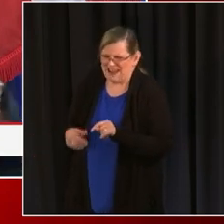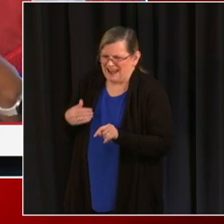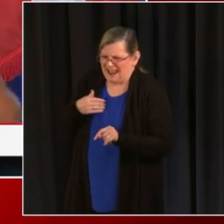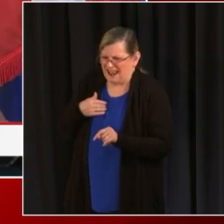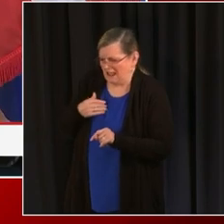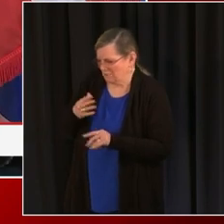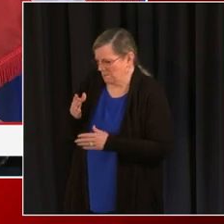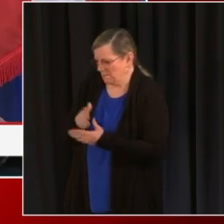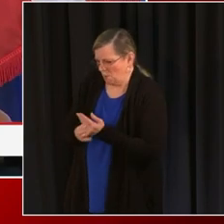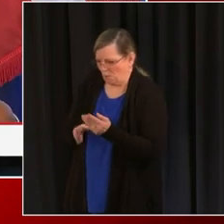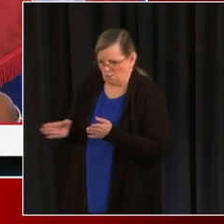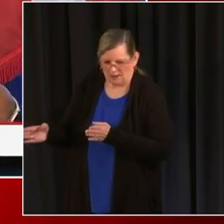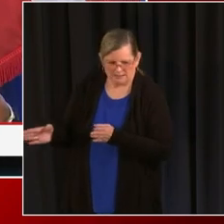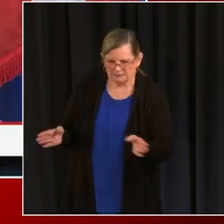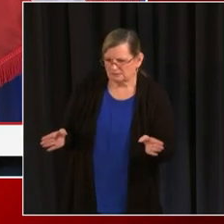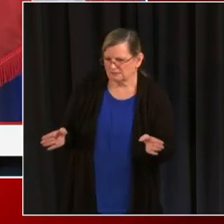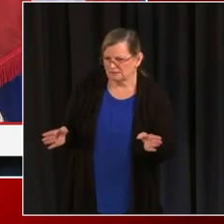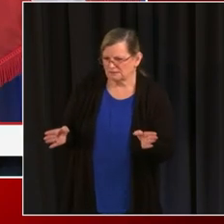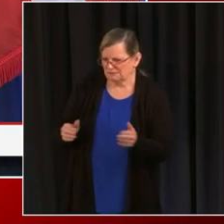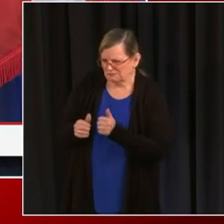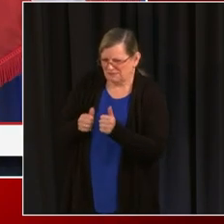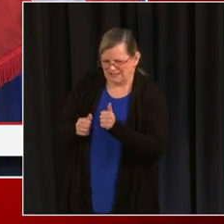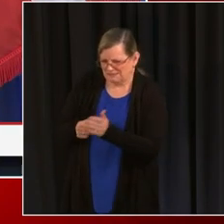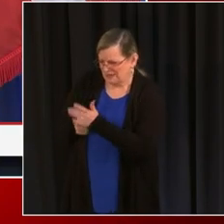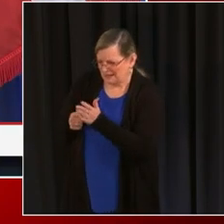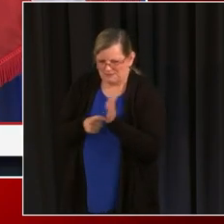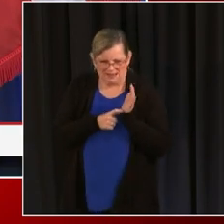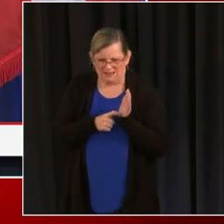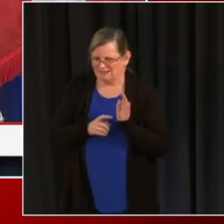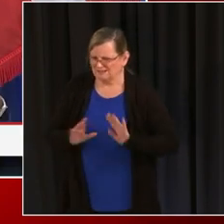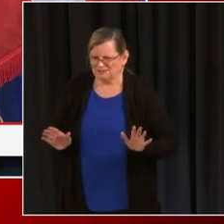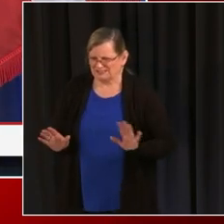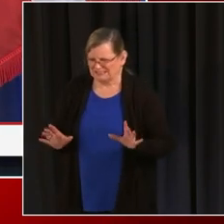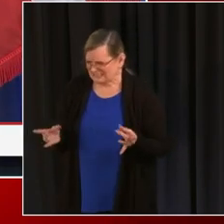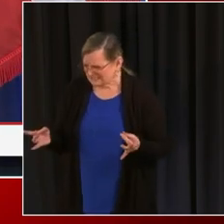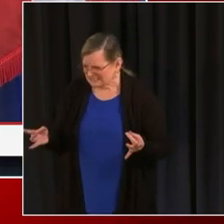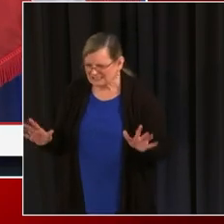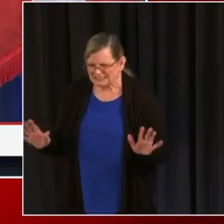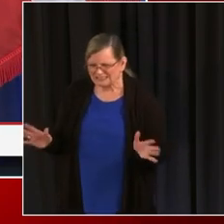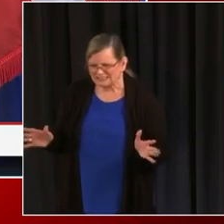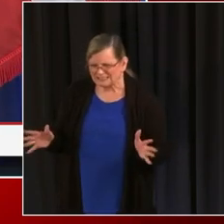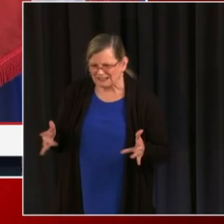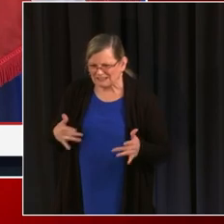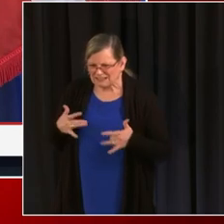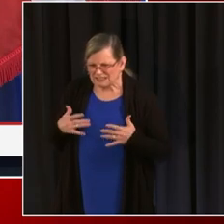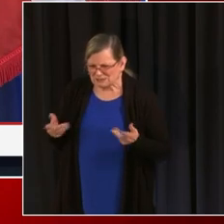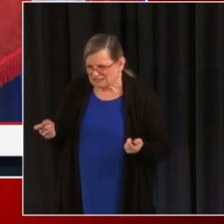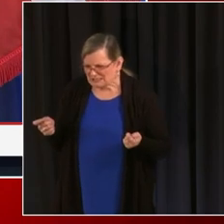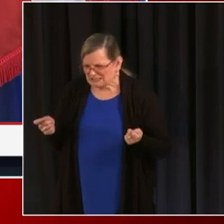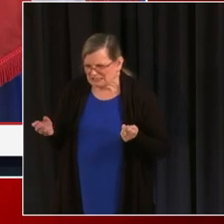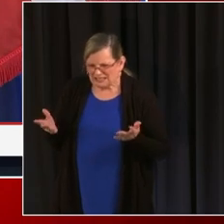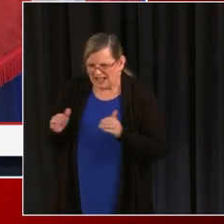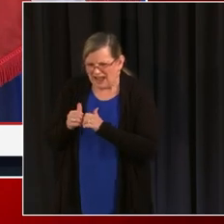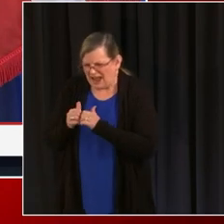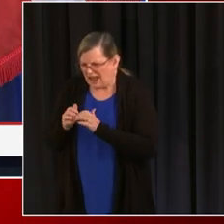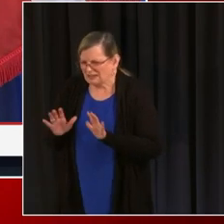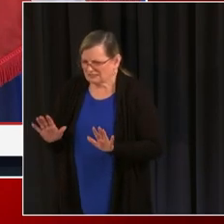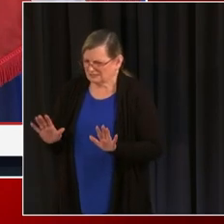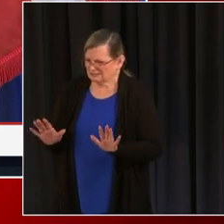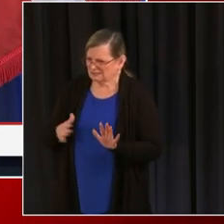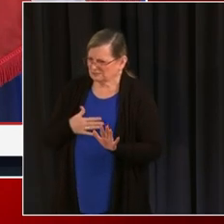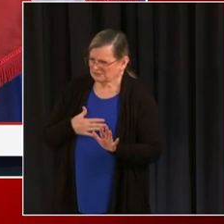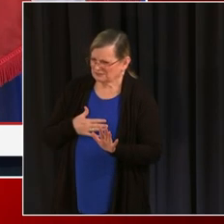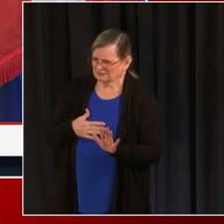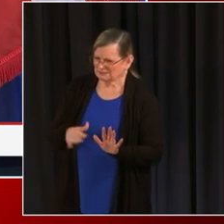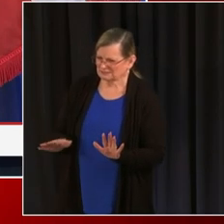there are a lot of competing demands and tensions about how we will proceed in